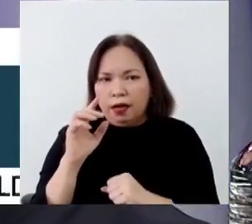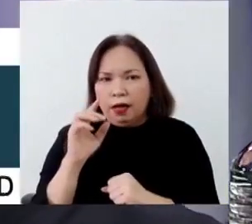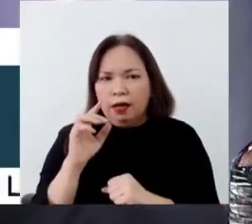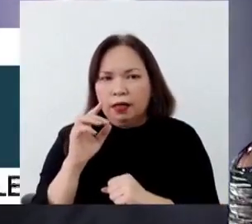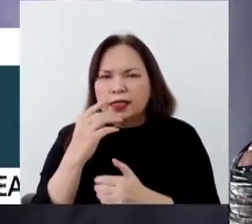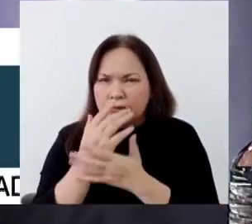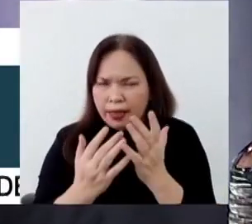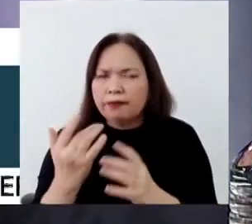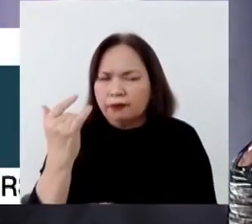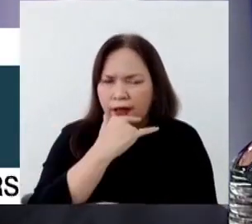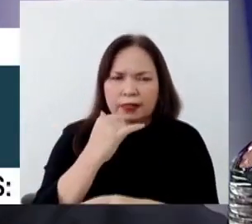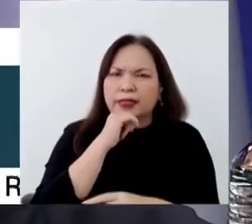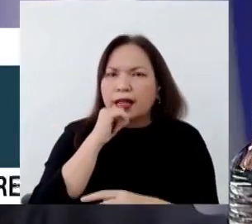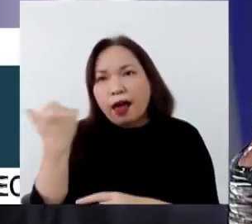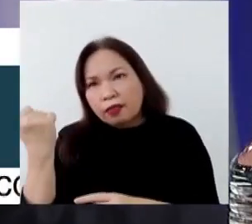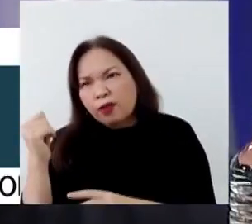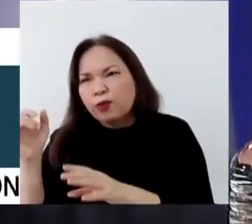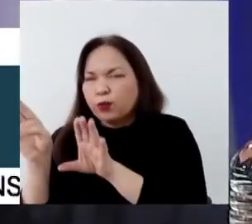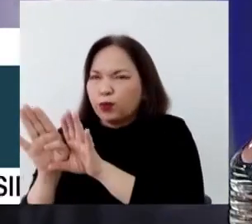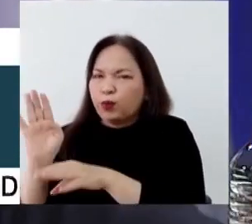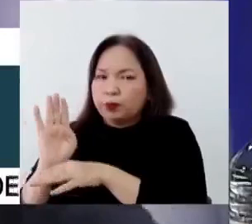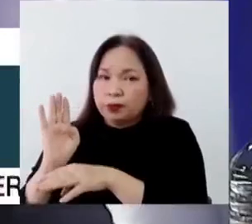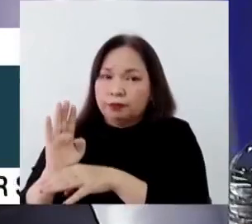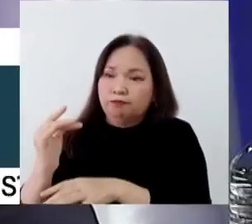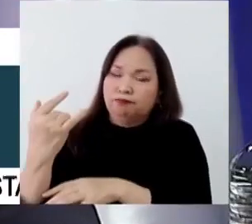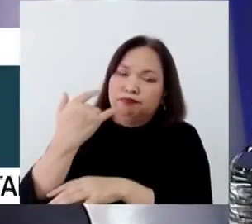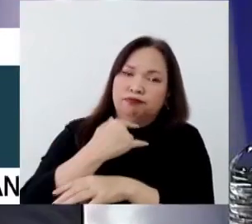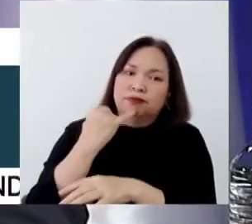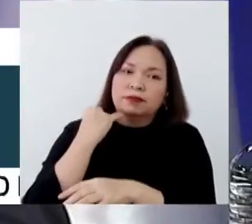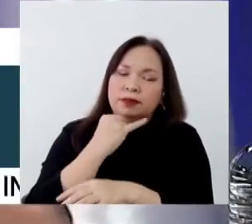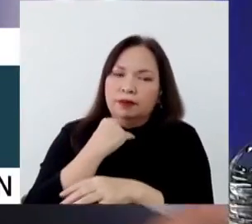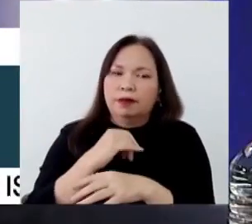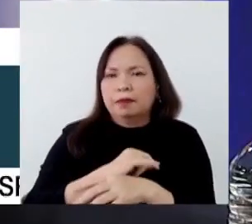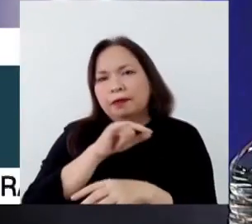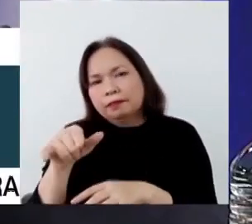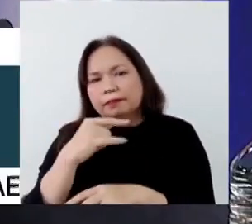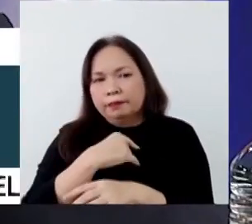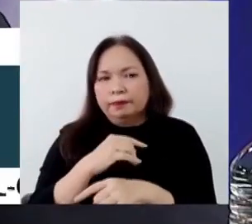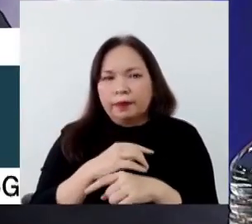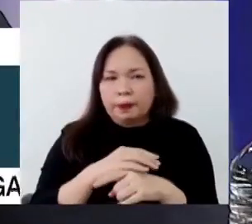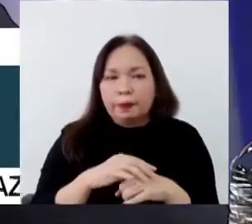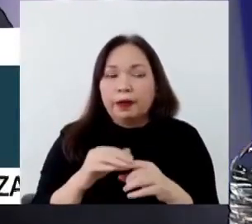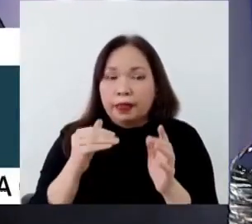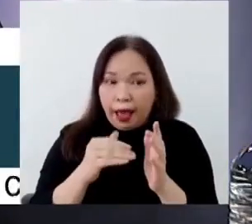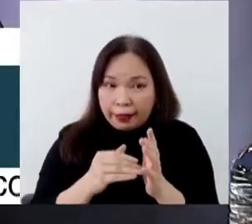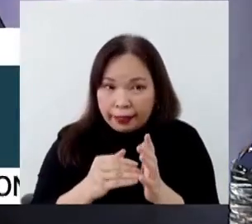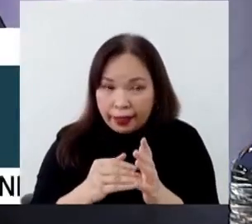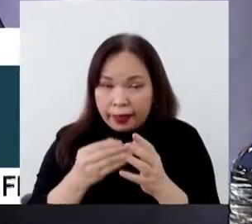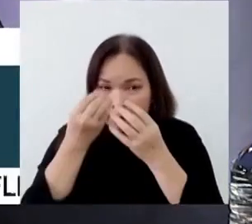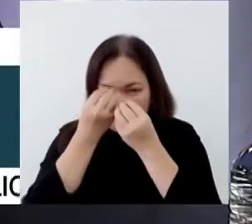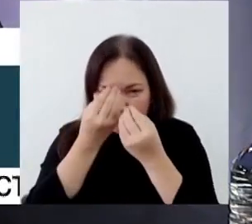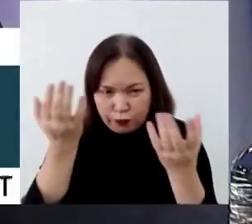flights. There are flights in and out of Israel, but may we repeat a travel advisory.